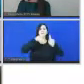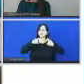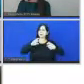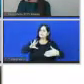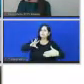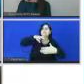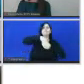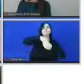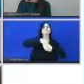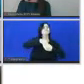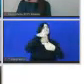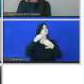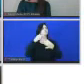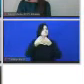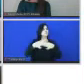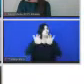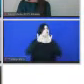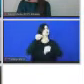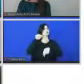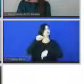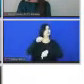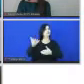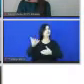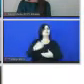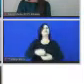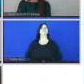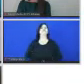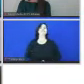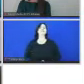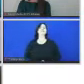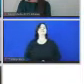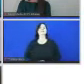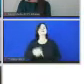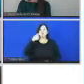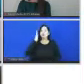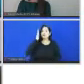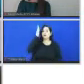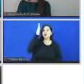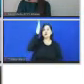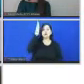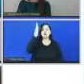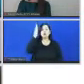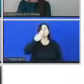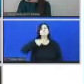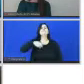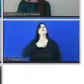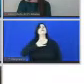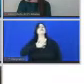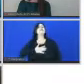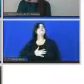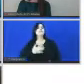that we're trying to construct, one that is really representative of the diversity of our movements.